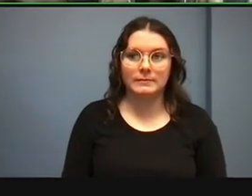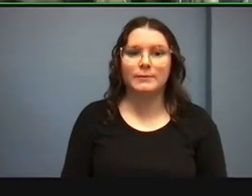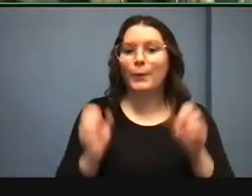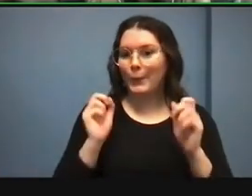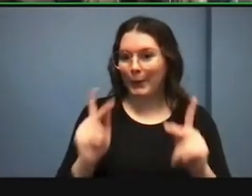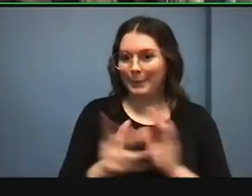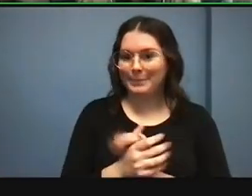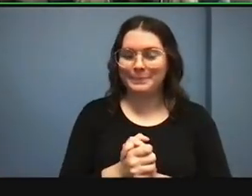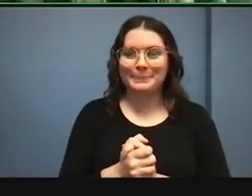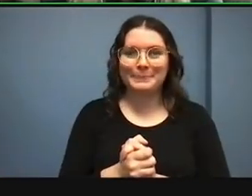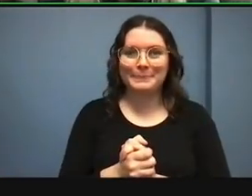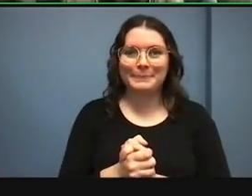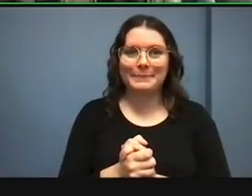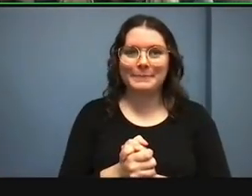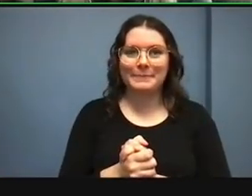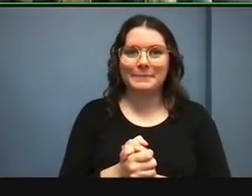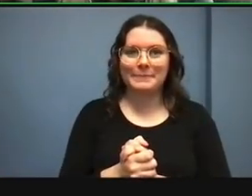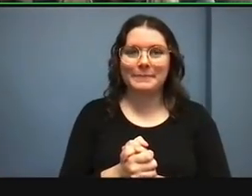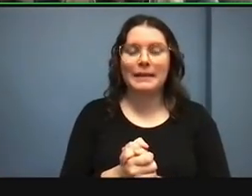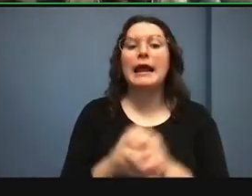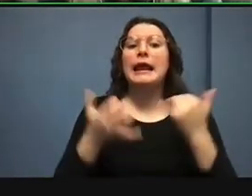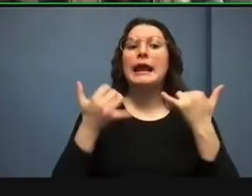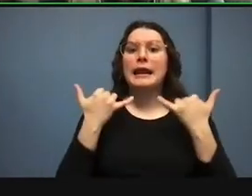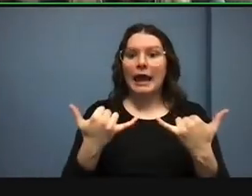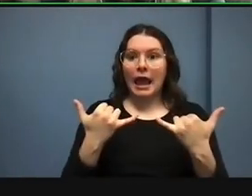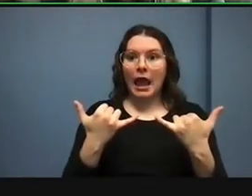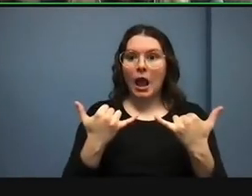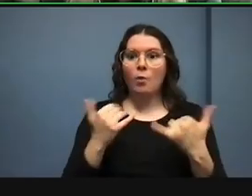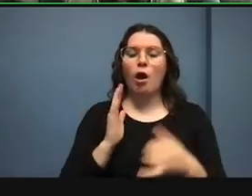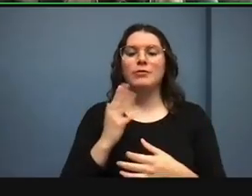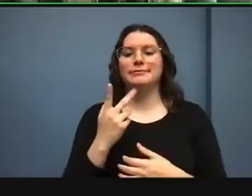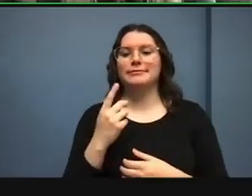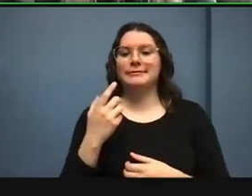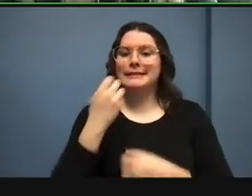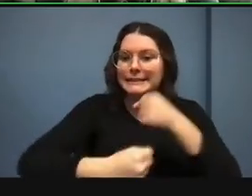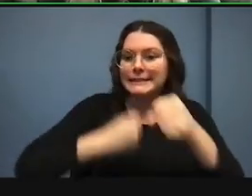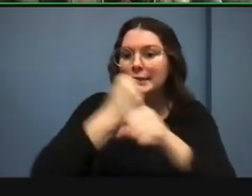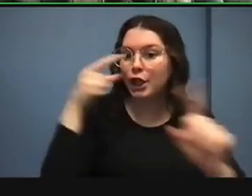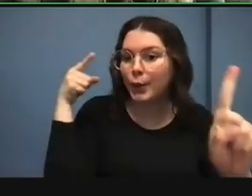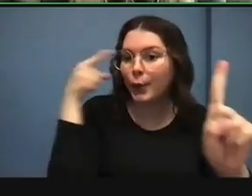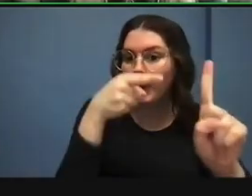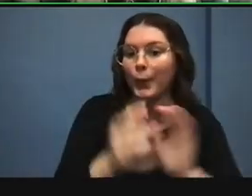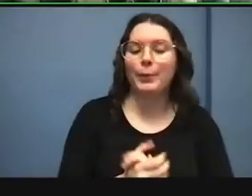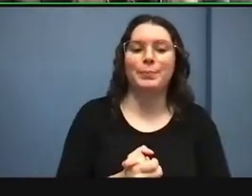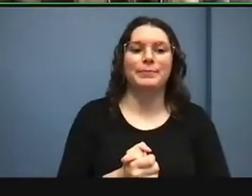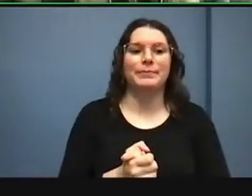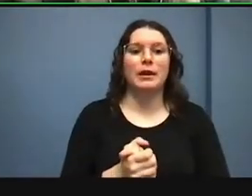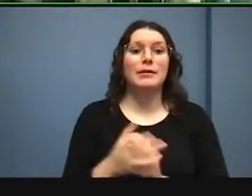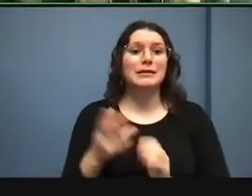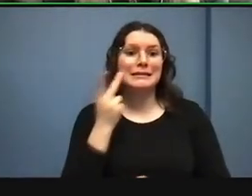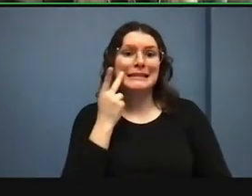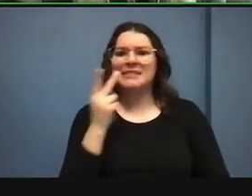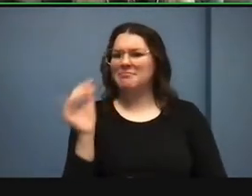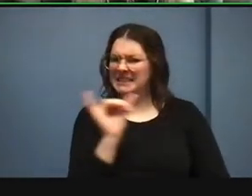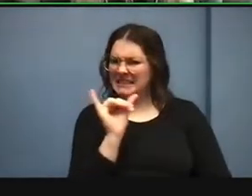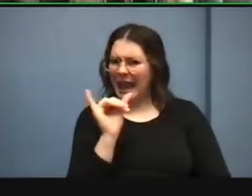Okay, all right, so now for our annual goal. So again, we have the same present